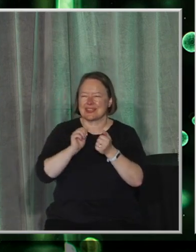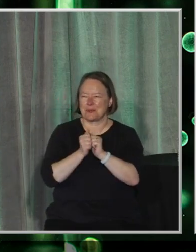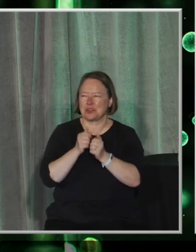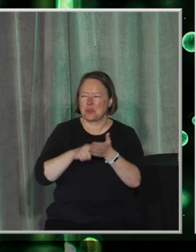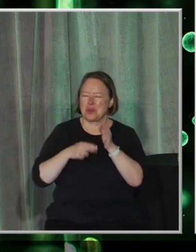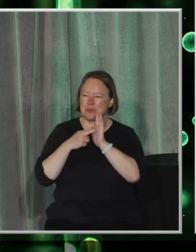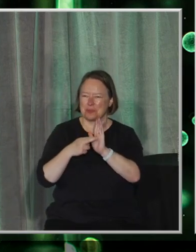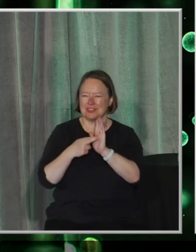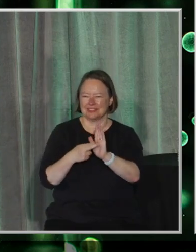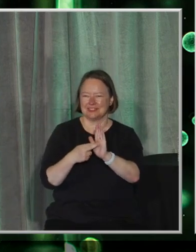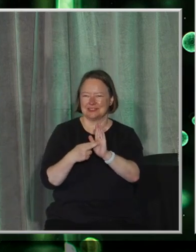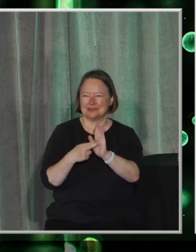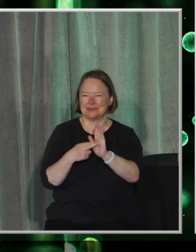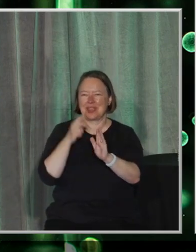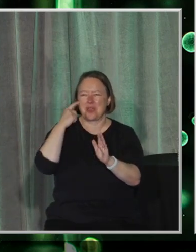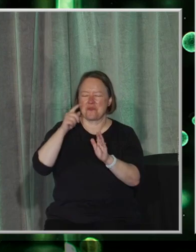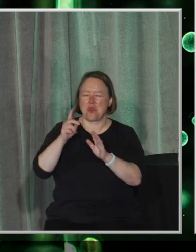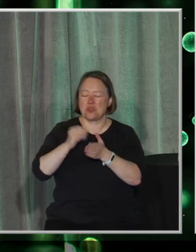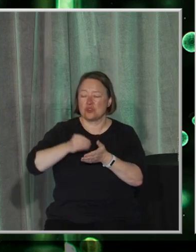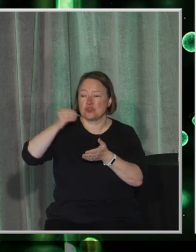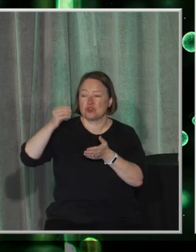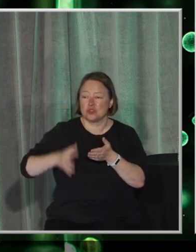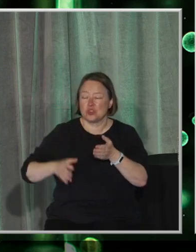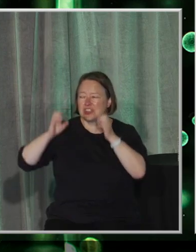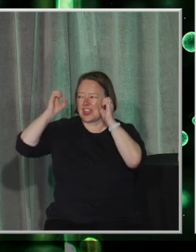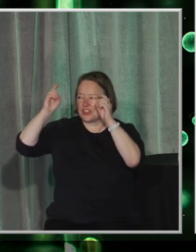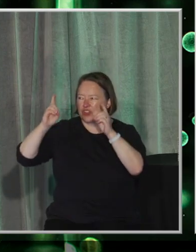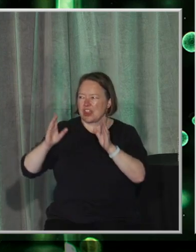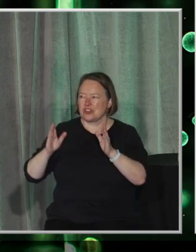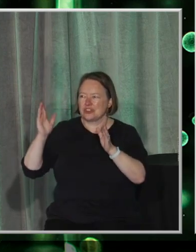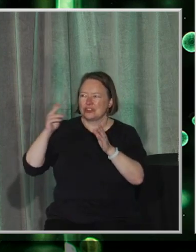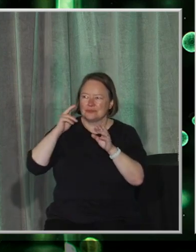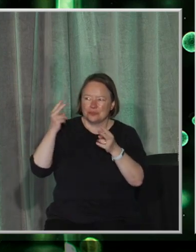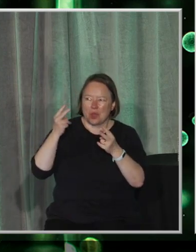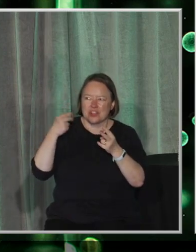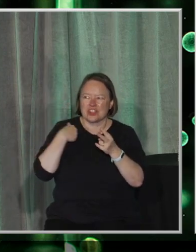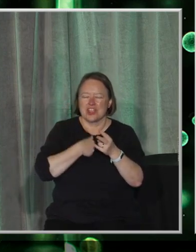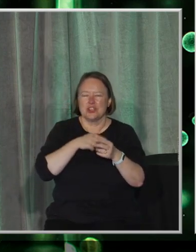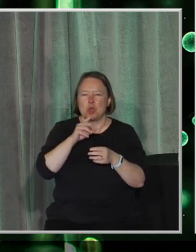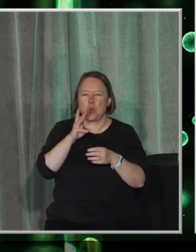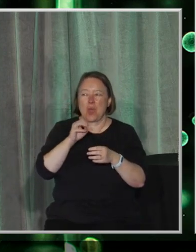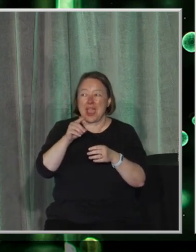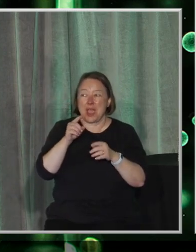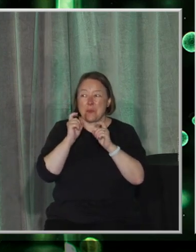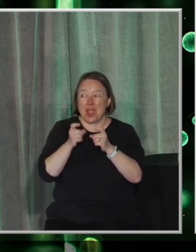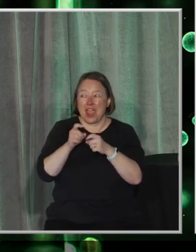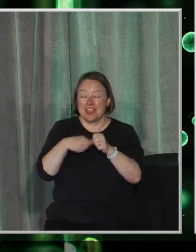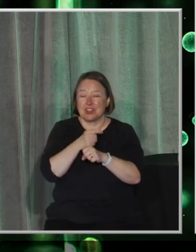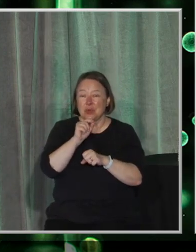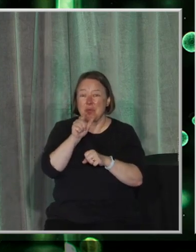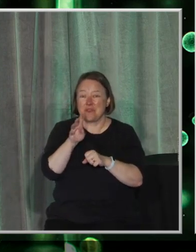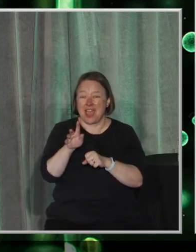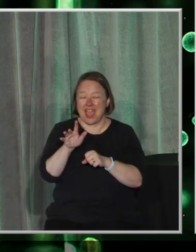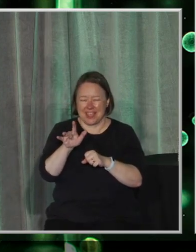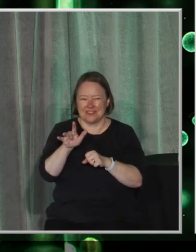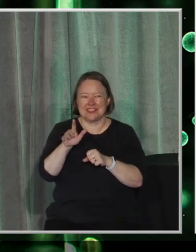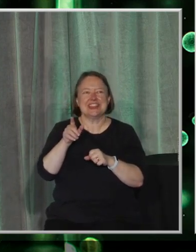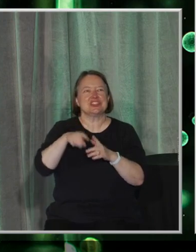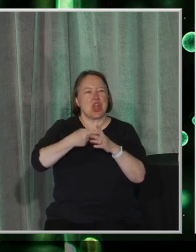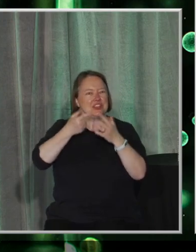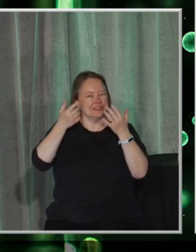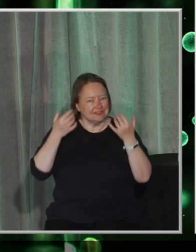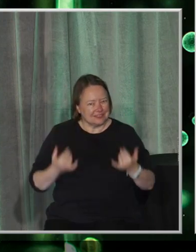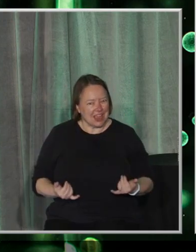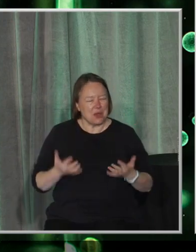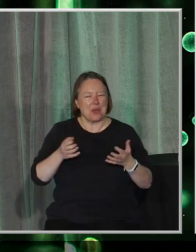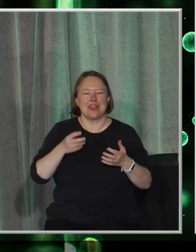represents. And for those students and educators out there watching, Wege Prize 2025 starts right now, and we'd love to